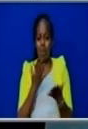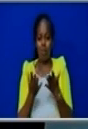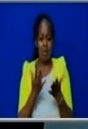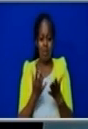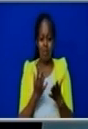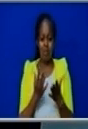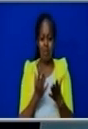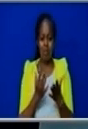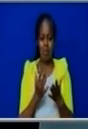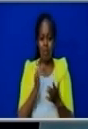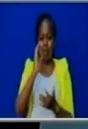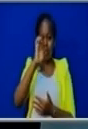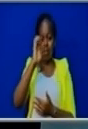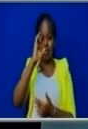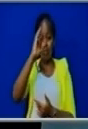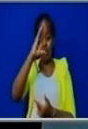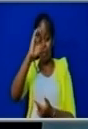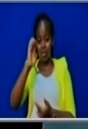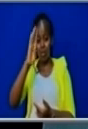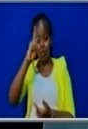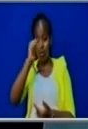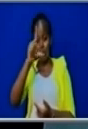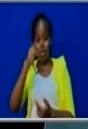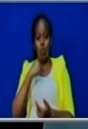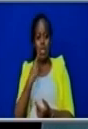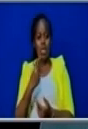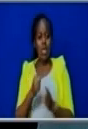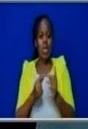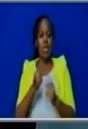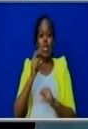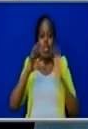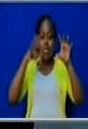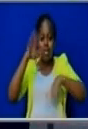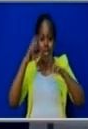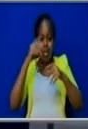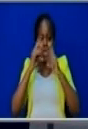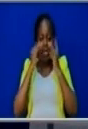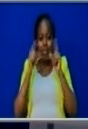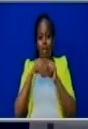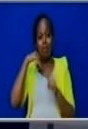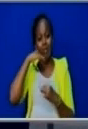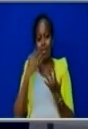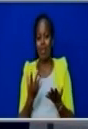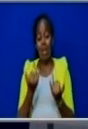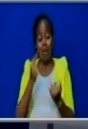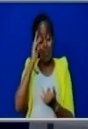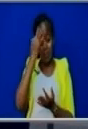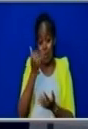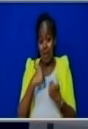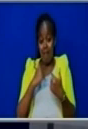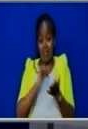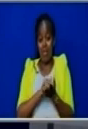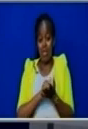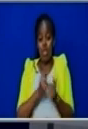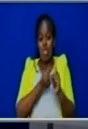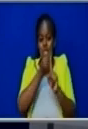they call ice balls, when sometimes it rains? We say cats and dogs. Good. The reason we get those things is because the temperature